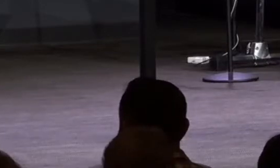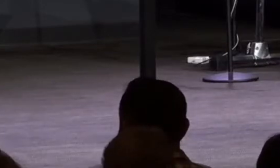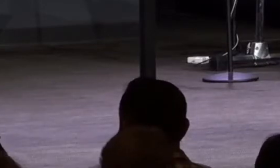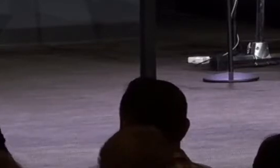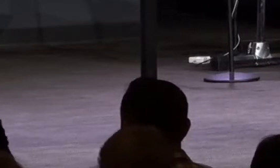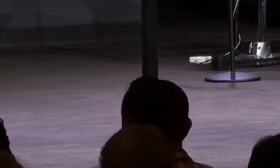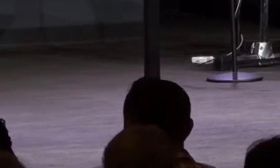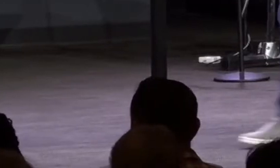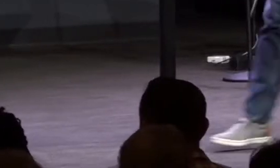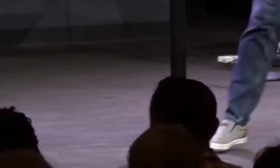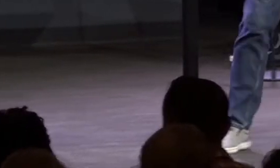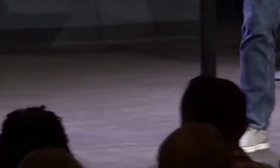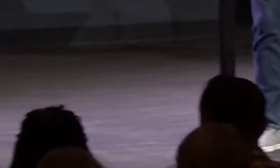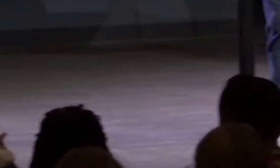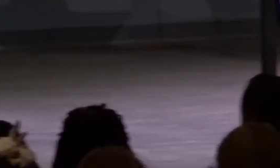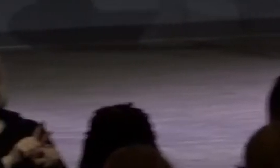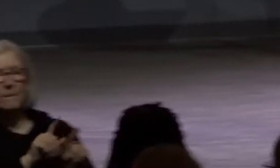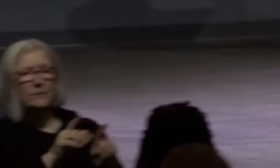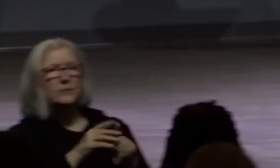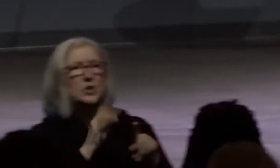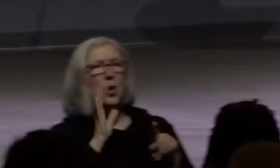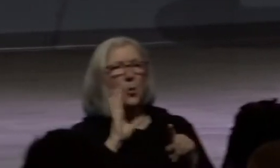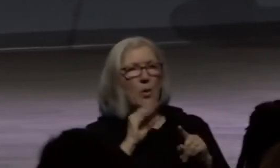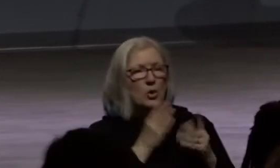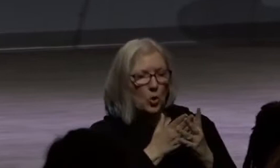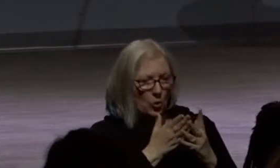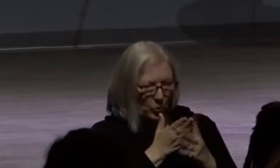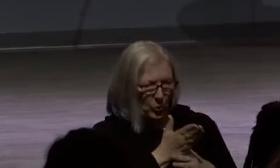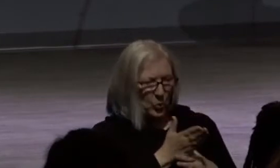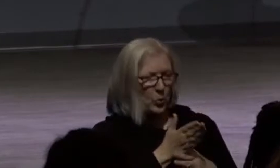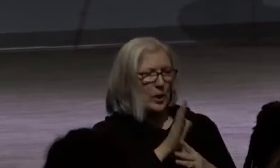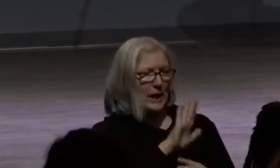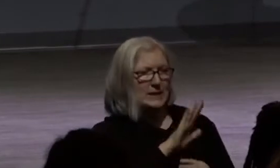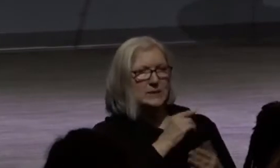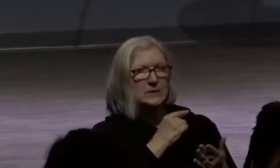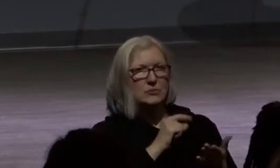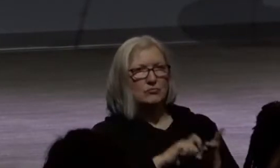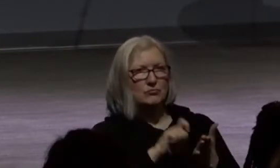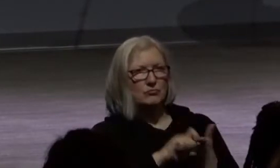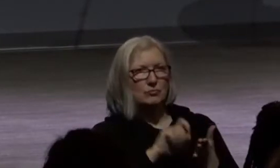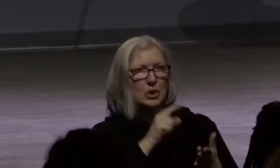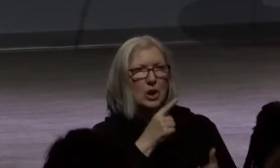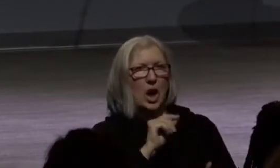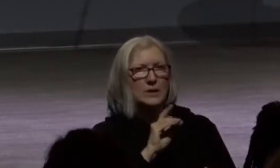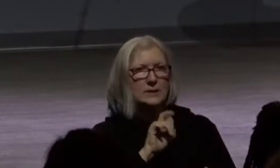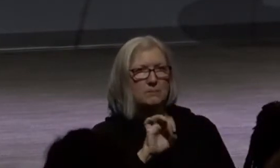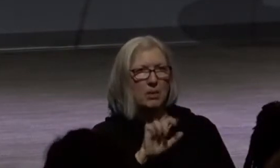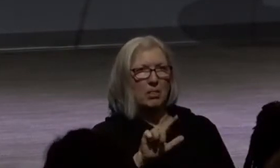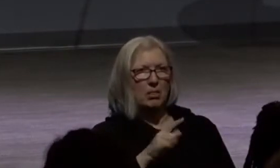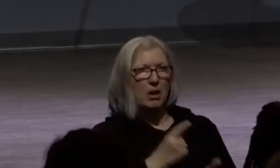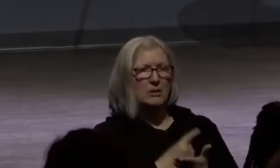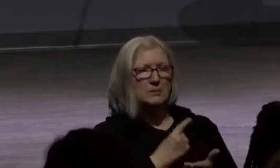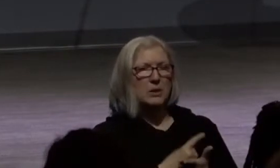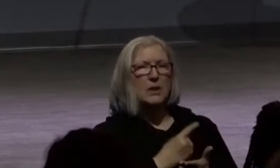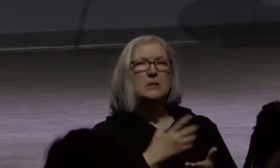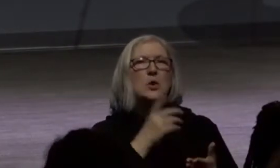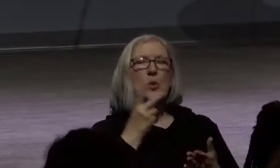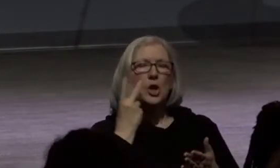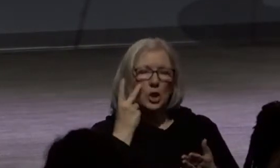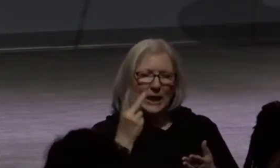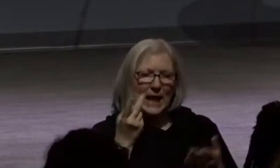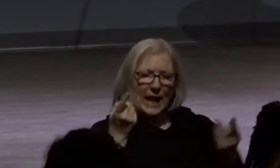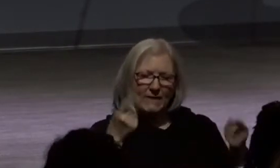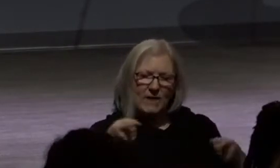whole Gospel. It's going to take us a while to do that. Now, we're on this one part where we've been looking at a series of events in Jesus' life,